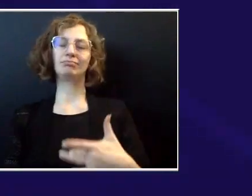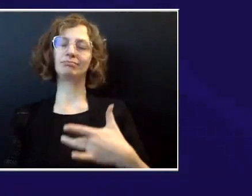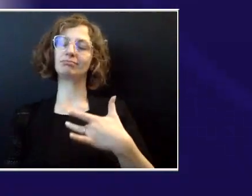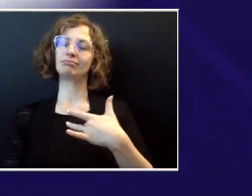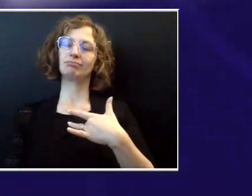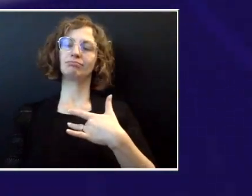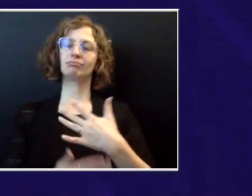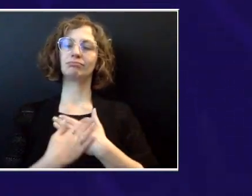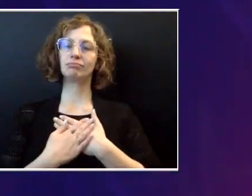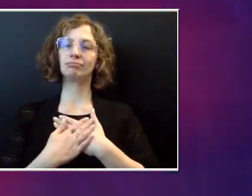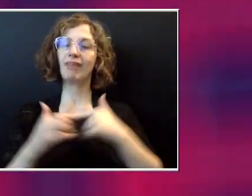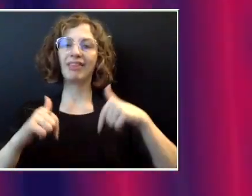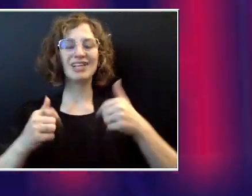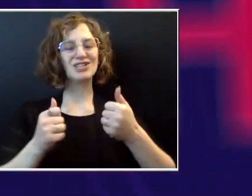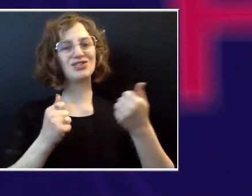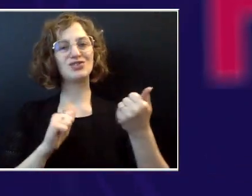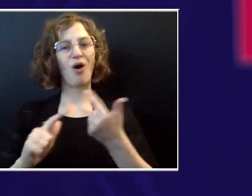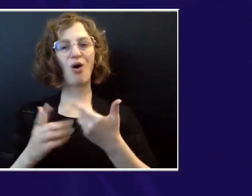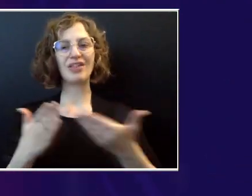Heart.